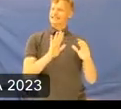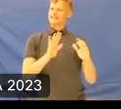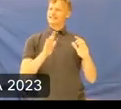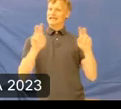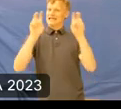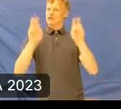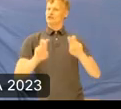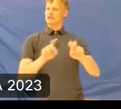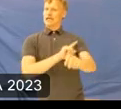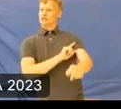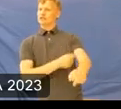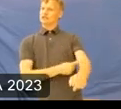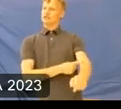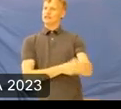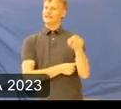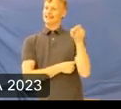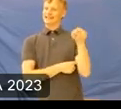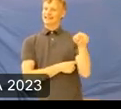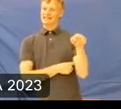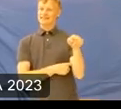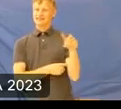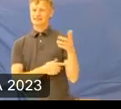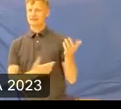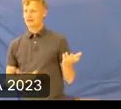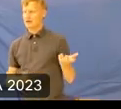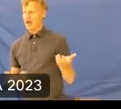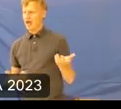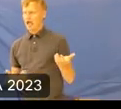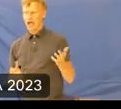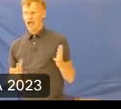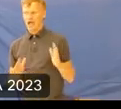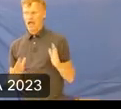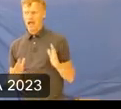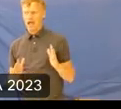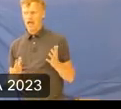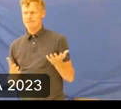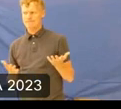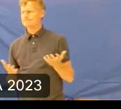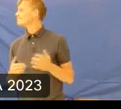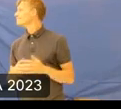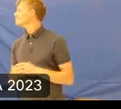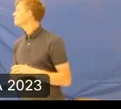the puzzle about what explains the fact that the universe is